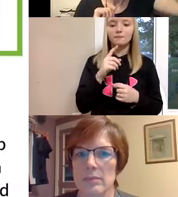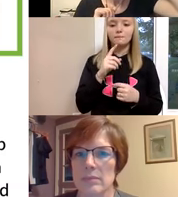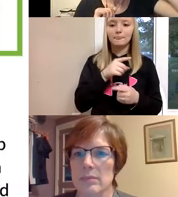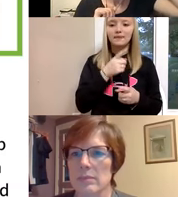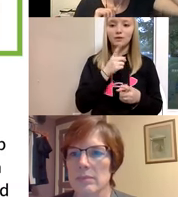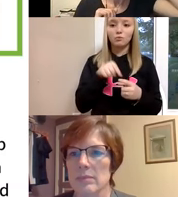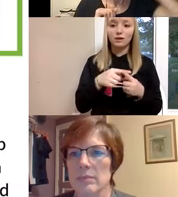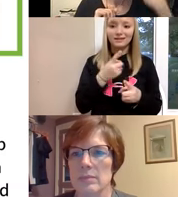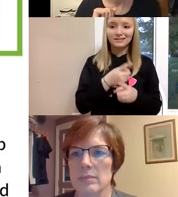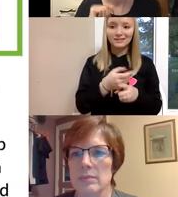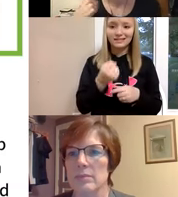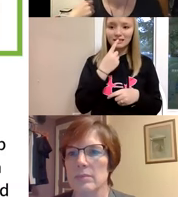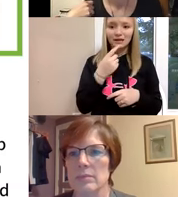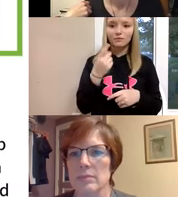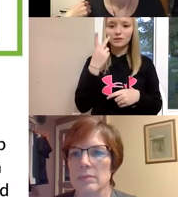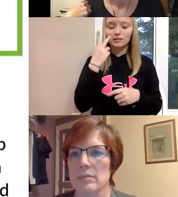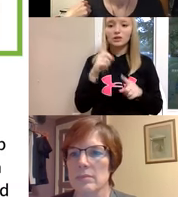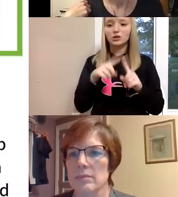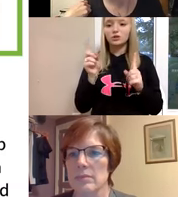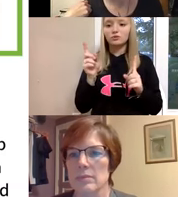see a huge difference in him.